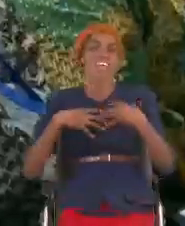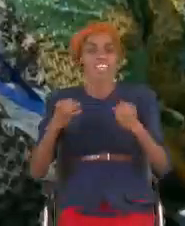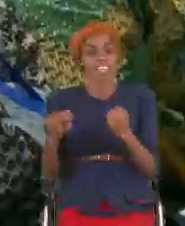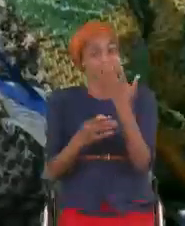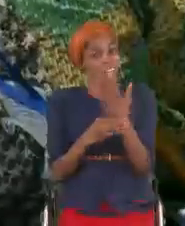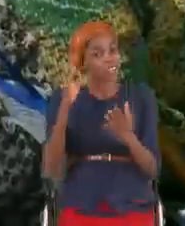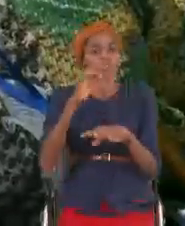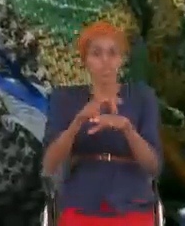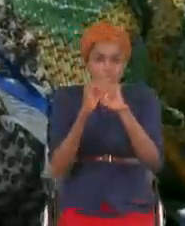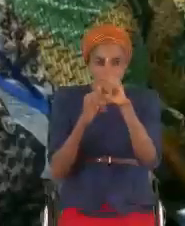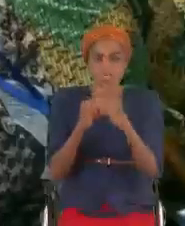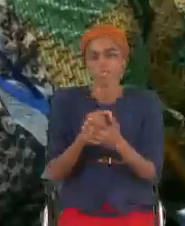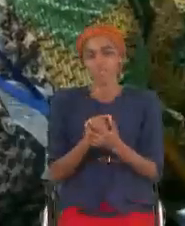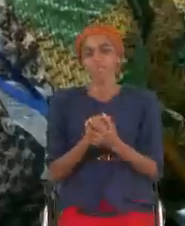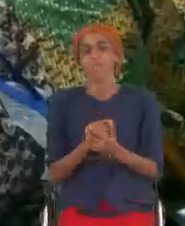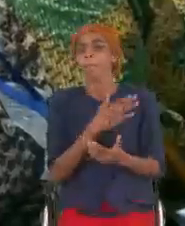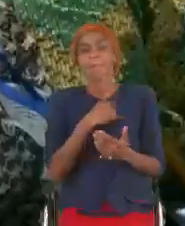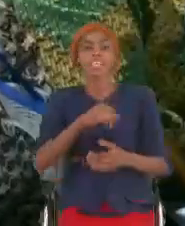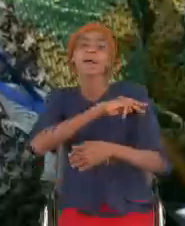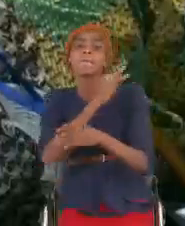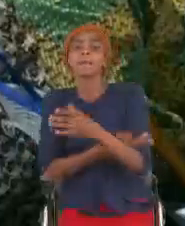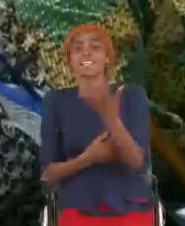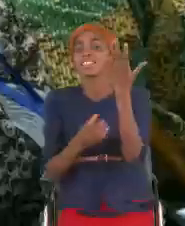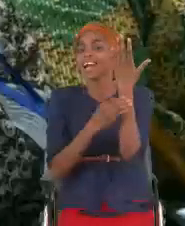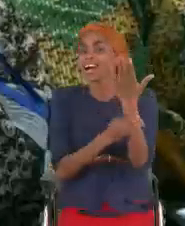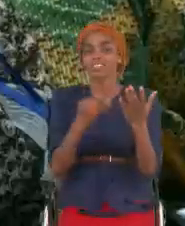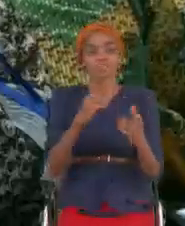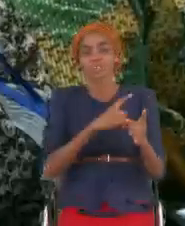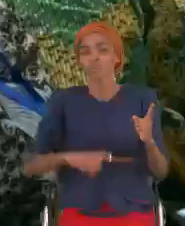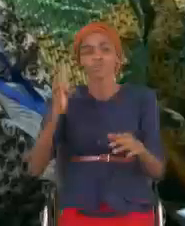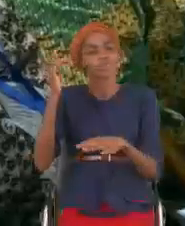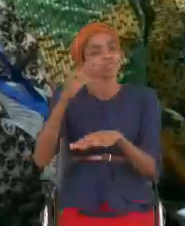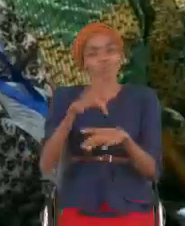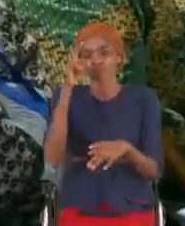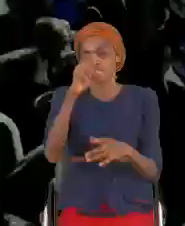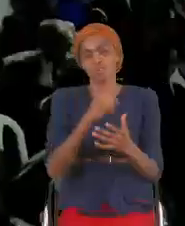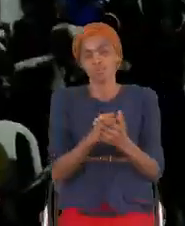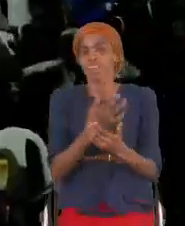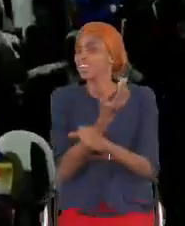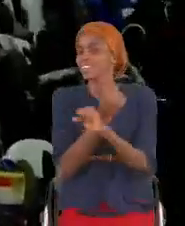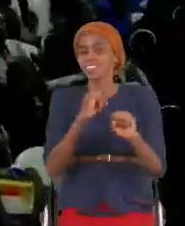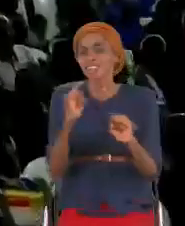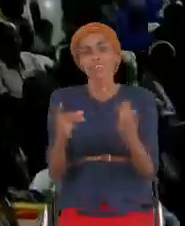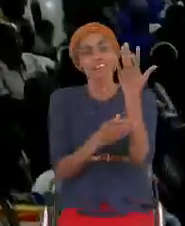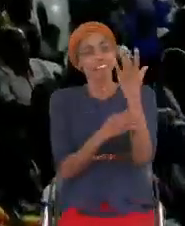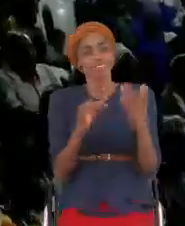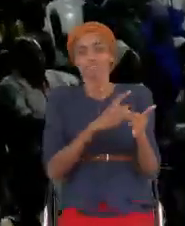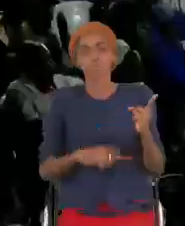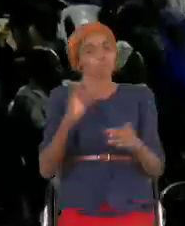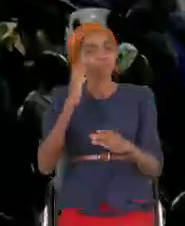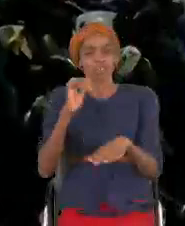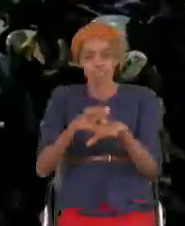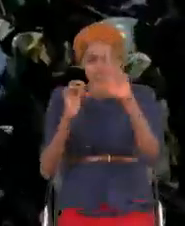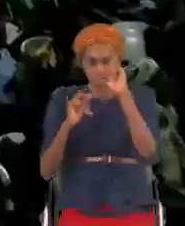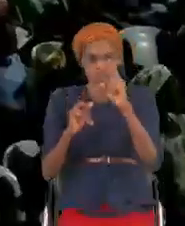hand will touch you. And the mighty hand of the Lord will touch you. The saving hand of the Lord will touch you.